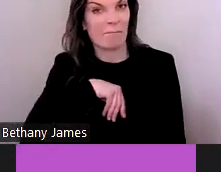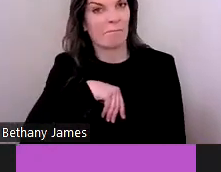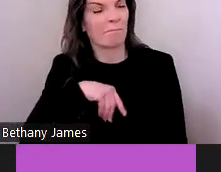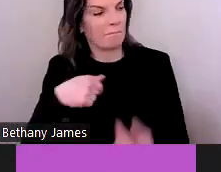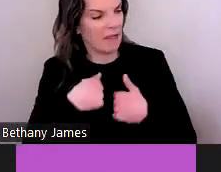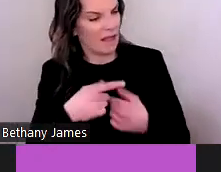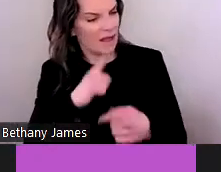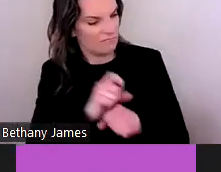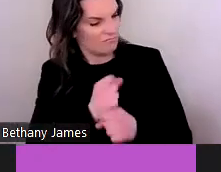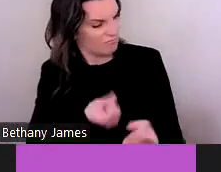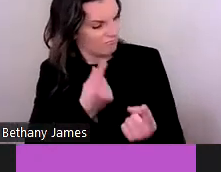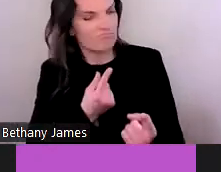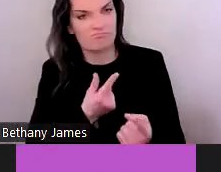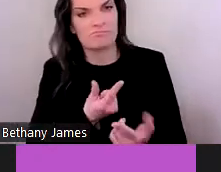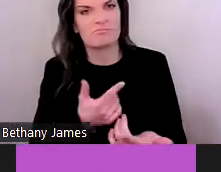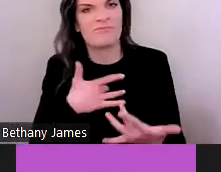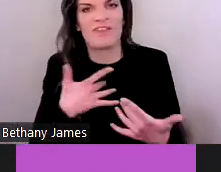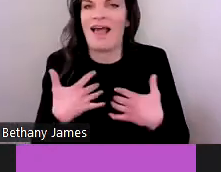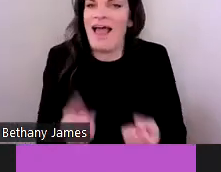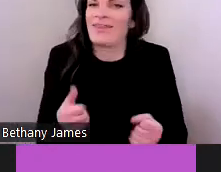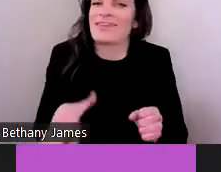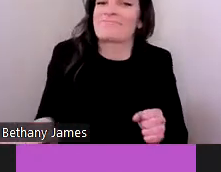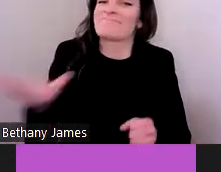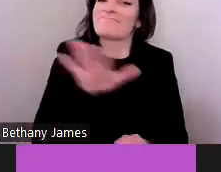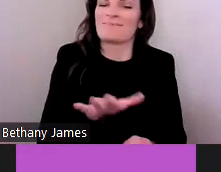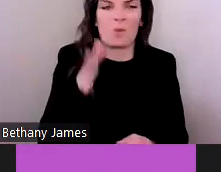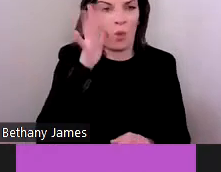environment, yes, there's going to be much higher